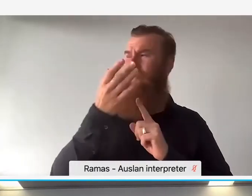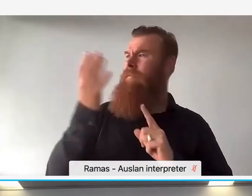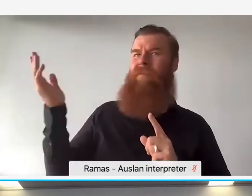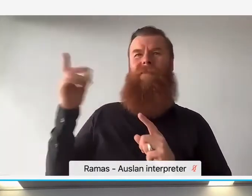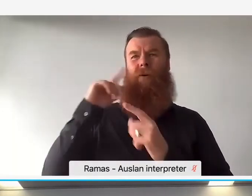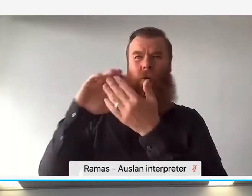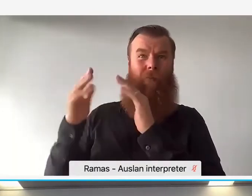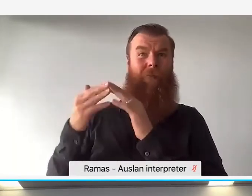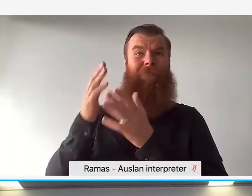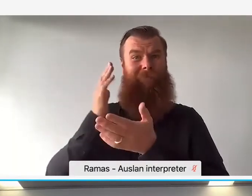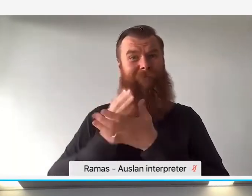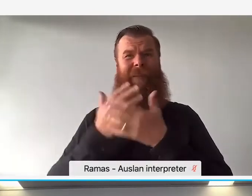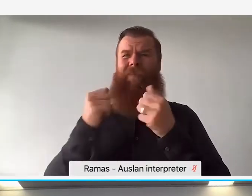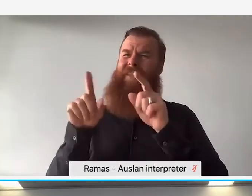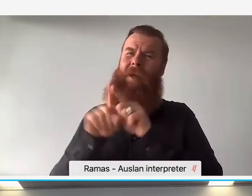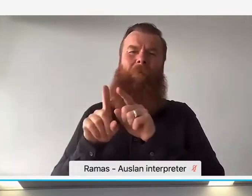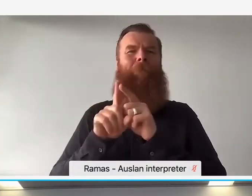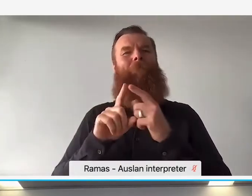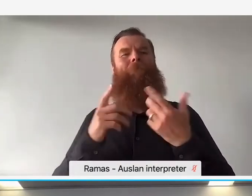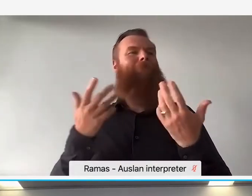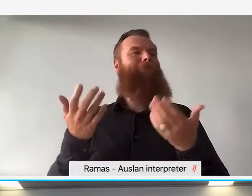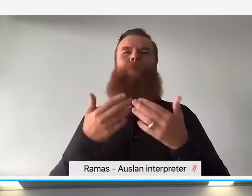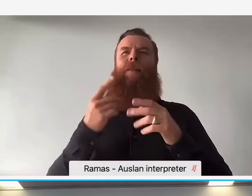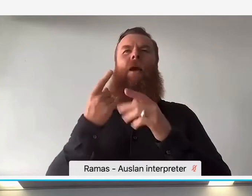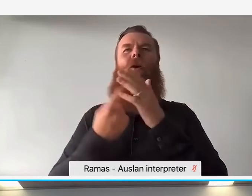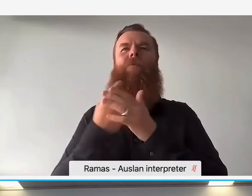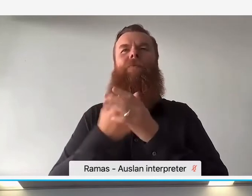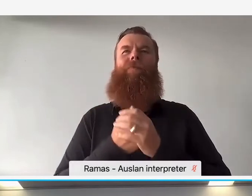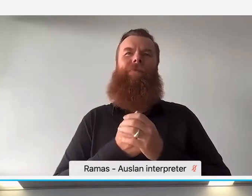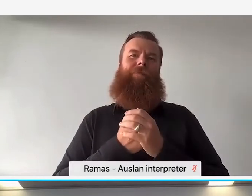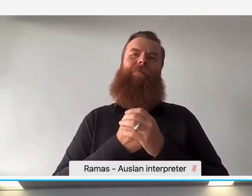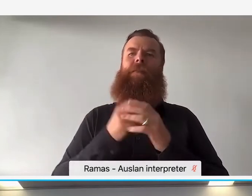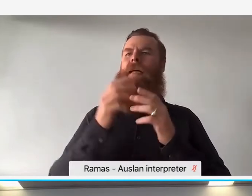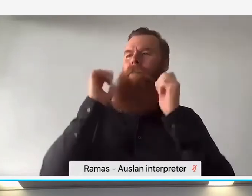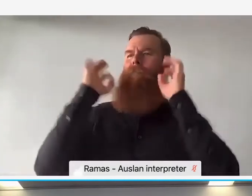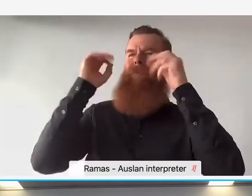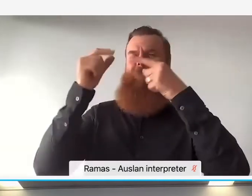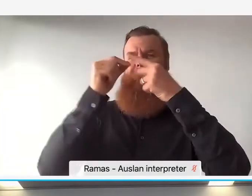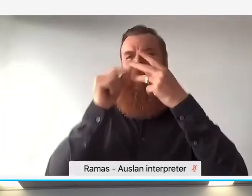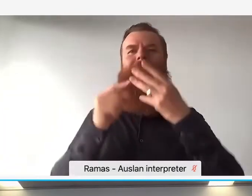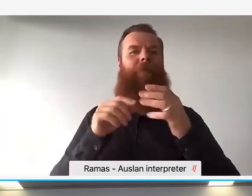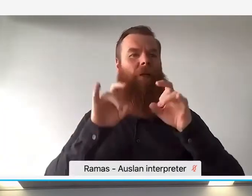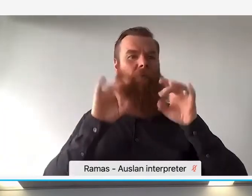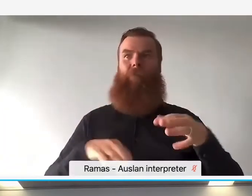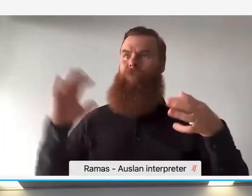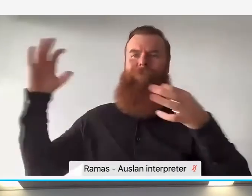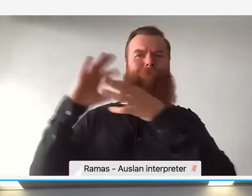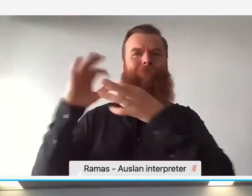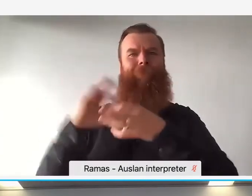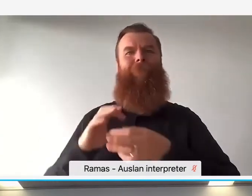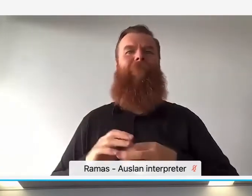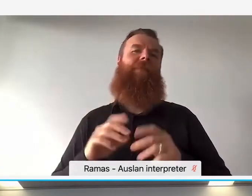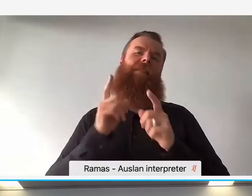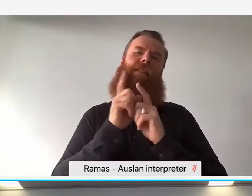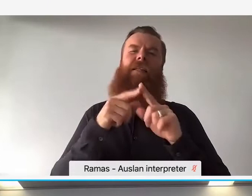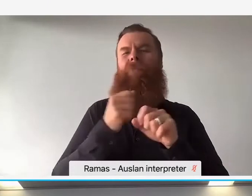longer. At the same time, there's been an increase over time in the consumption of refined and/or highly processed